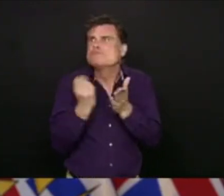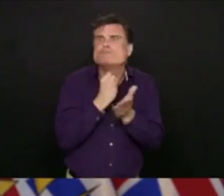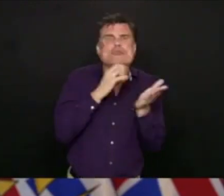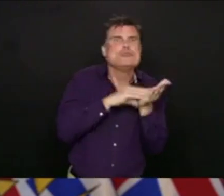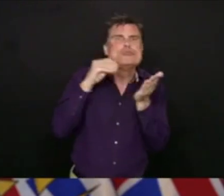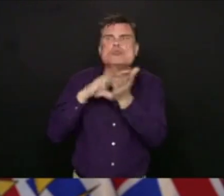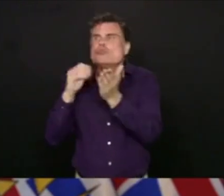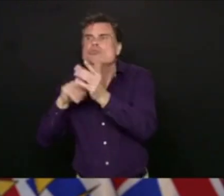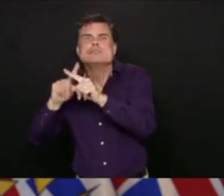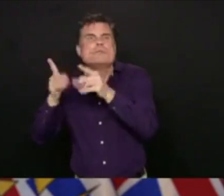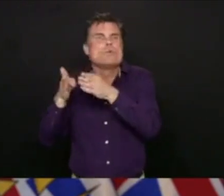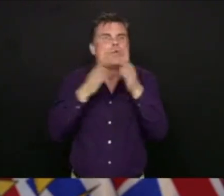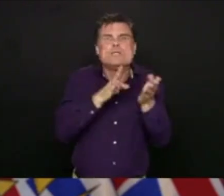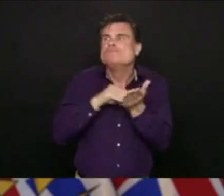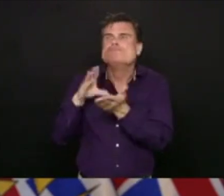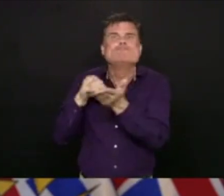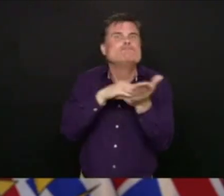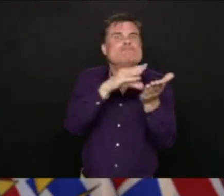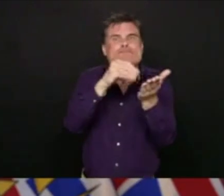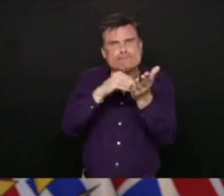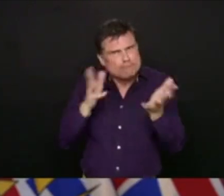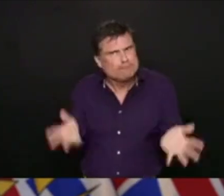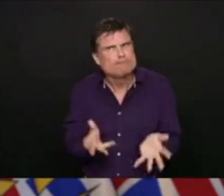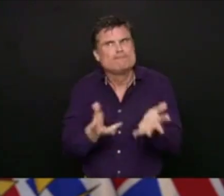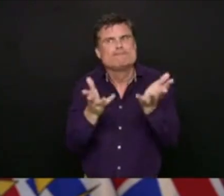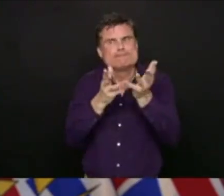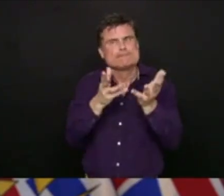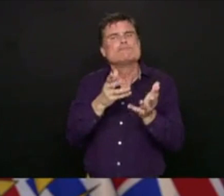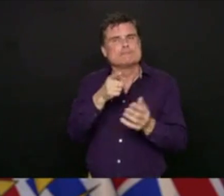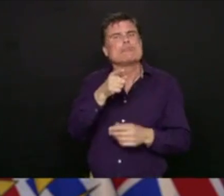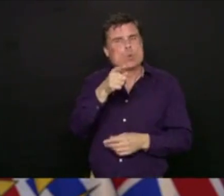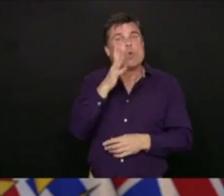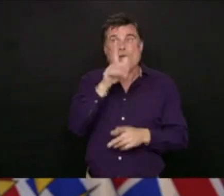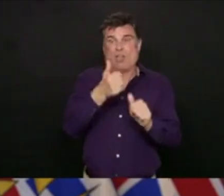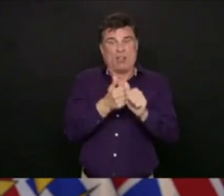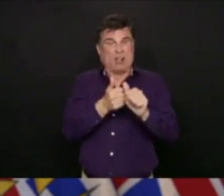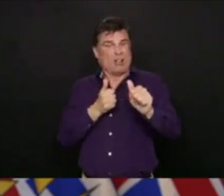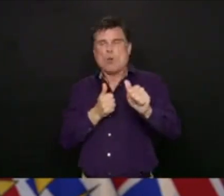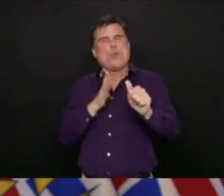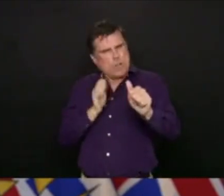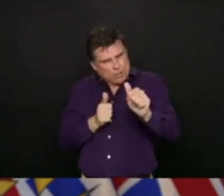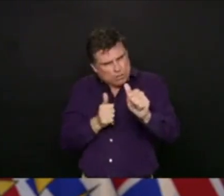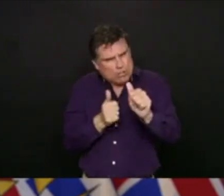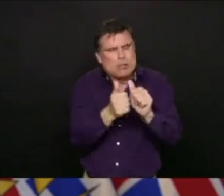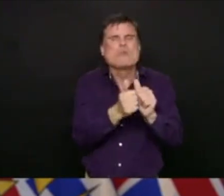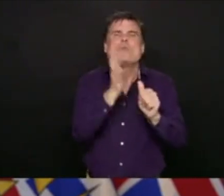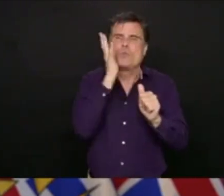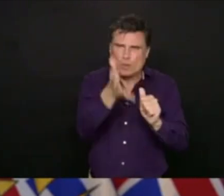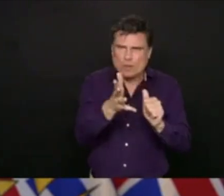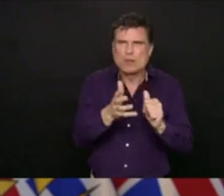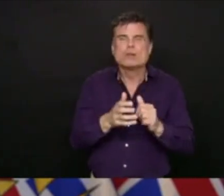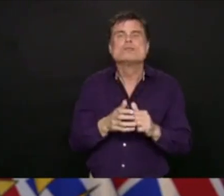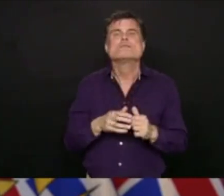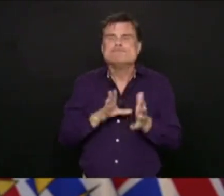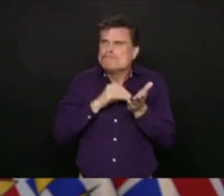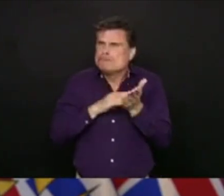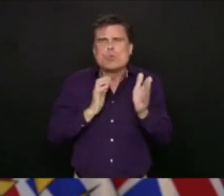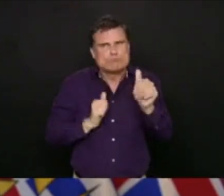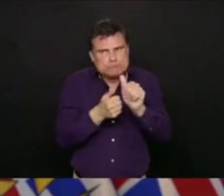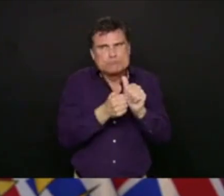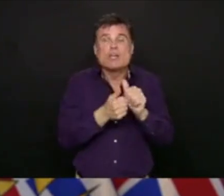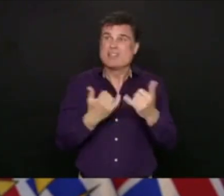it most as well. School is different right now, but learning, whether it's in the classroom, at home, or